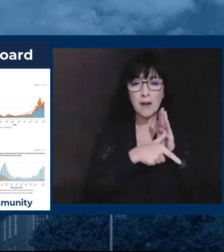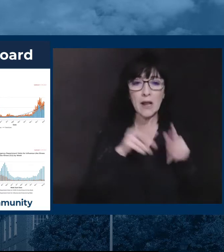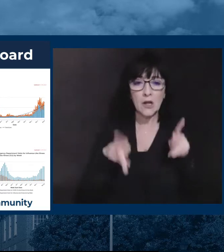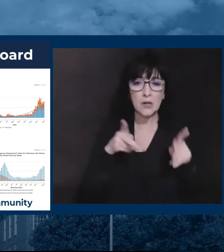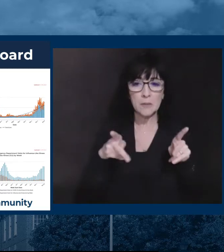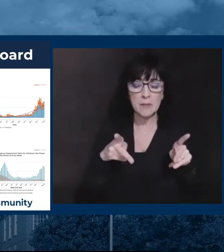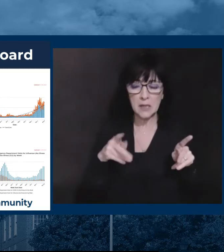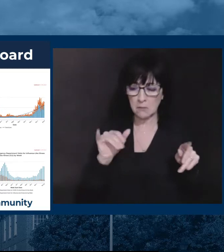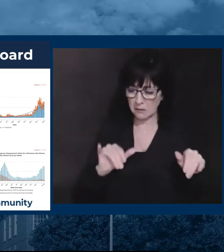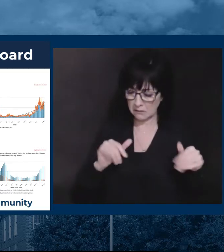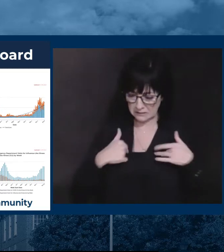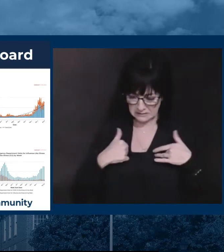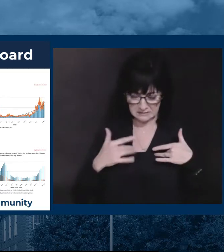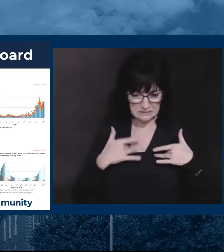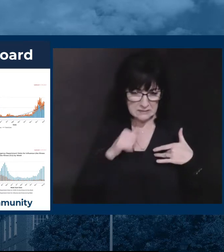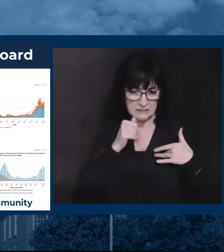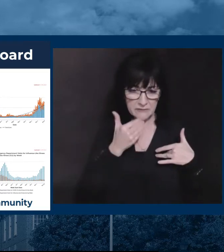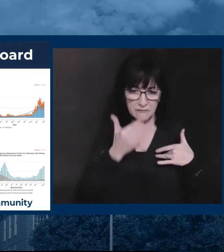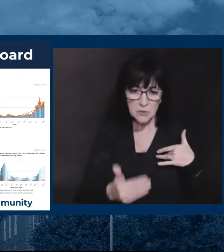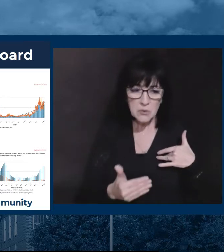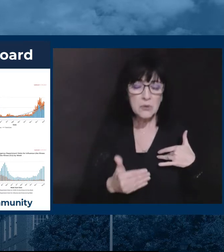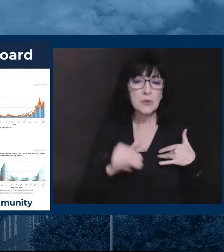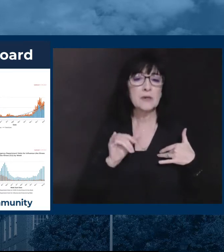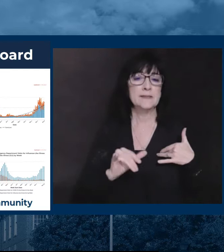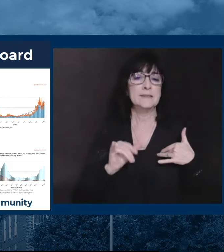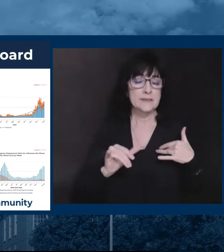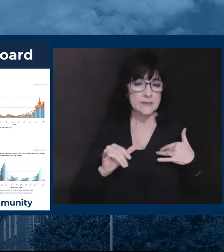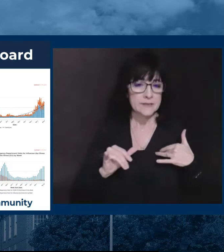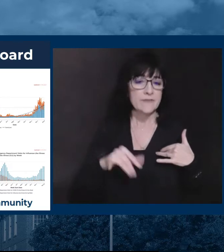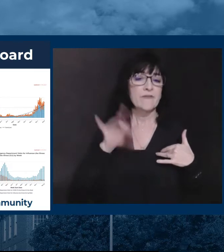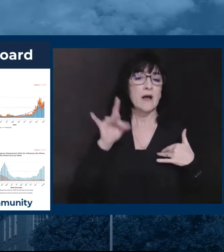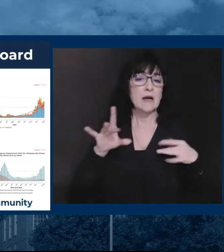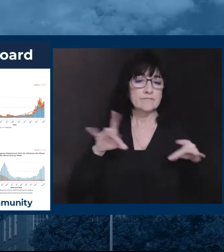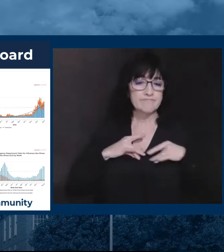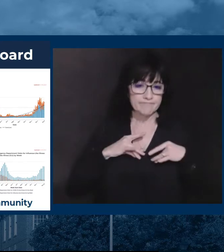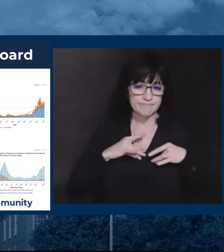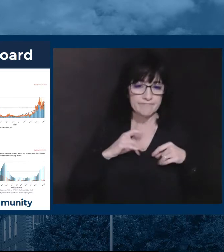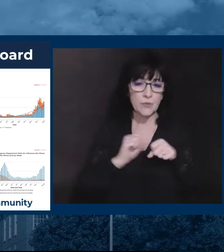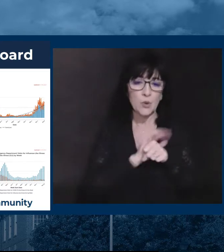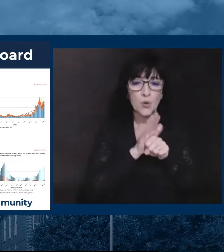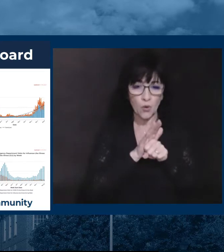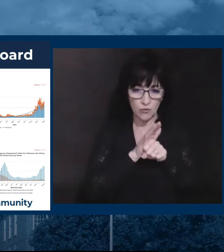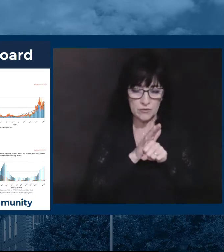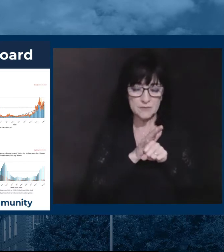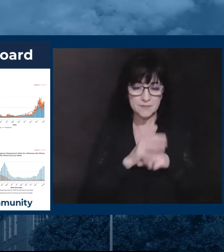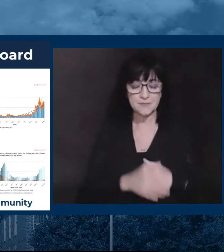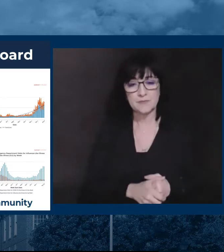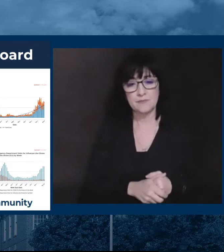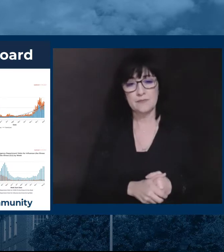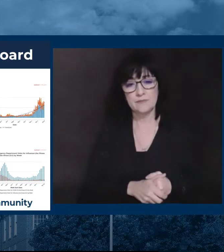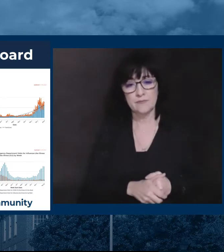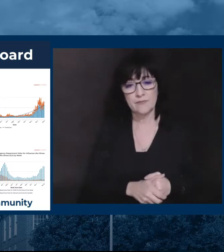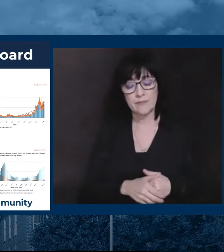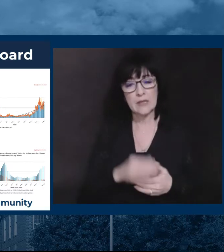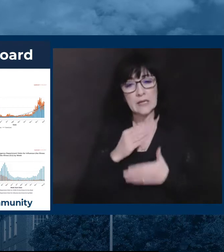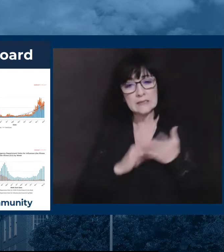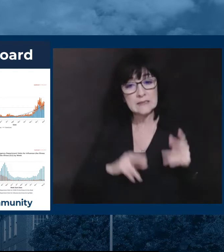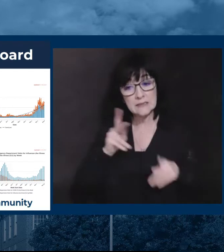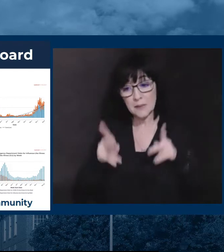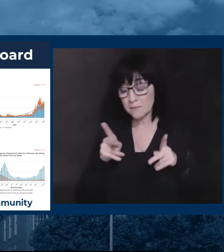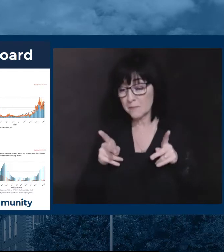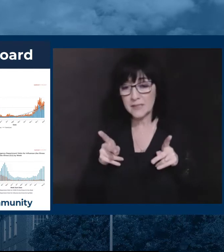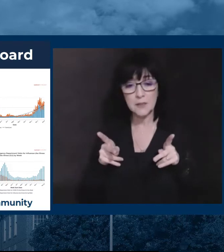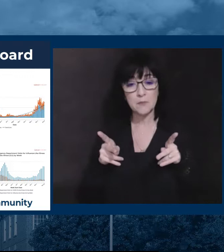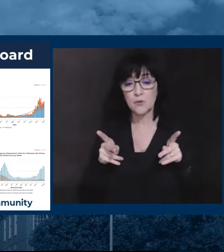of social gatherings outside of controlled environments and folks that are in public gatherings where